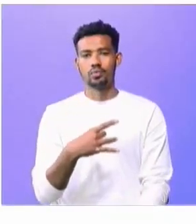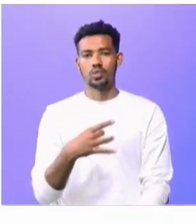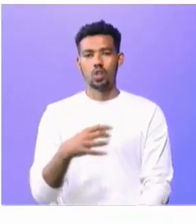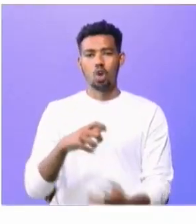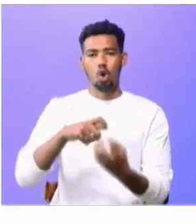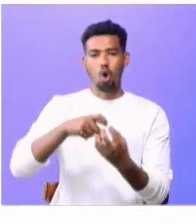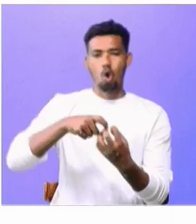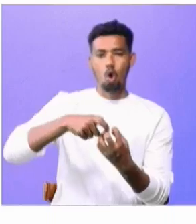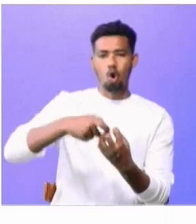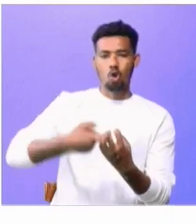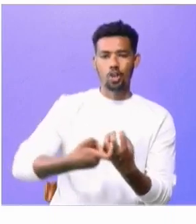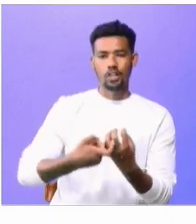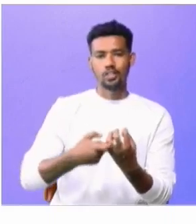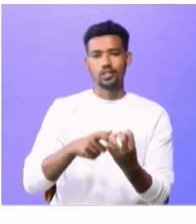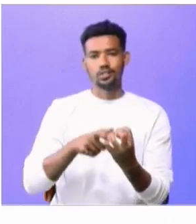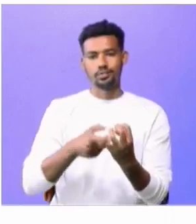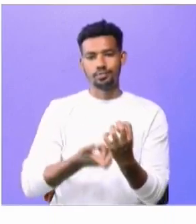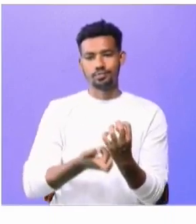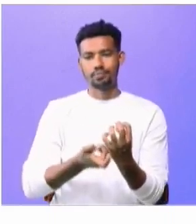orange.